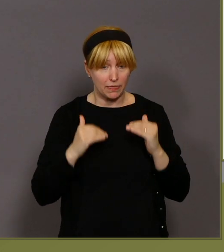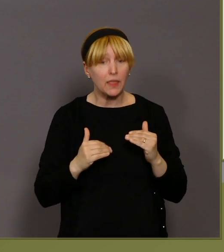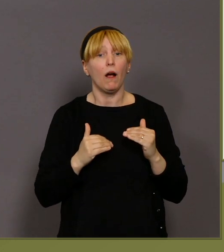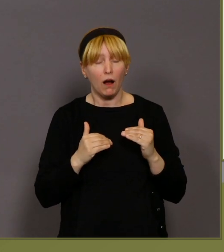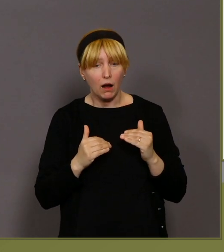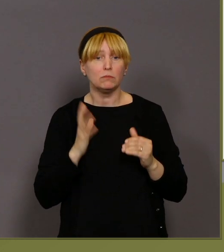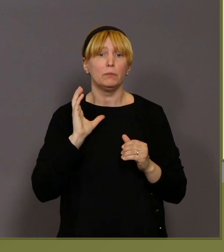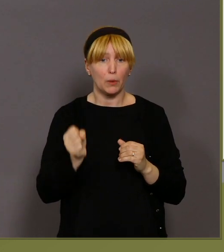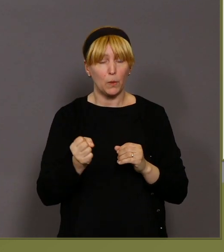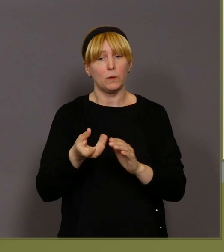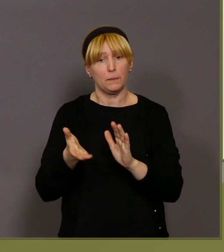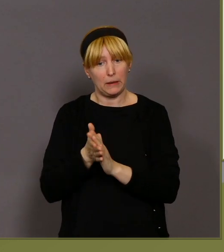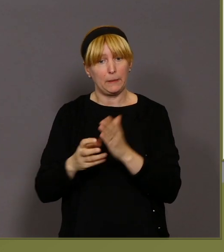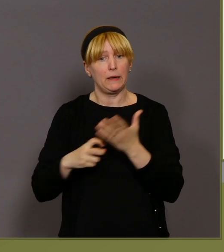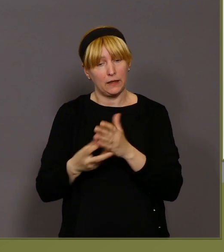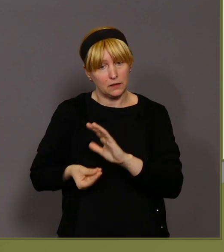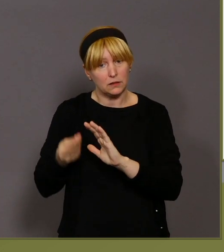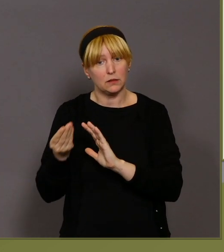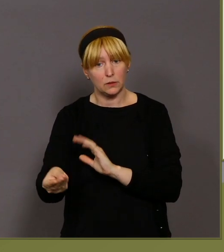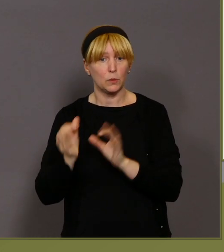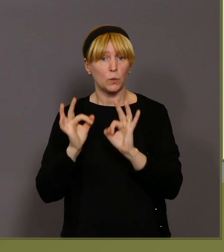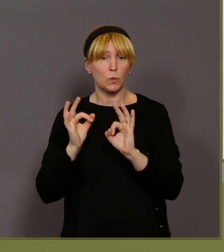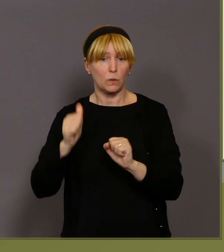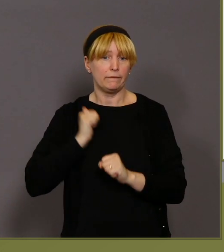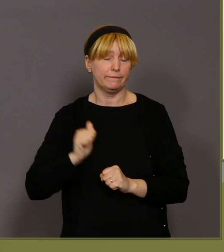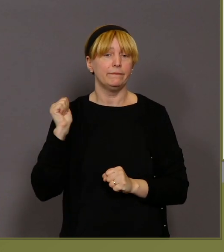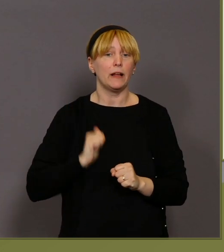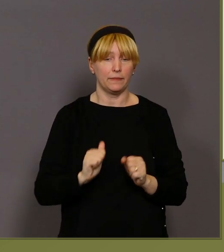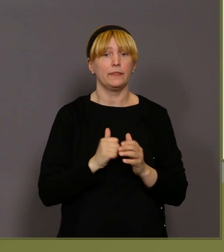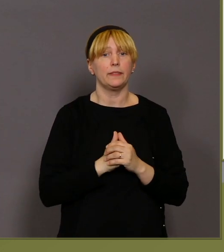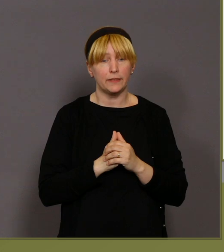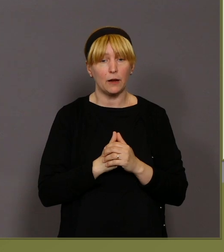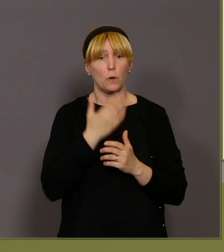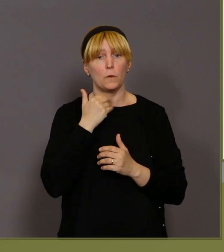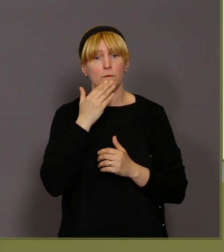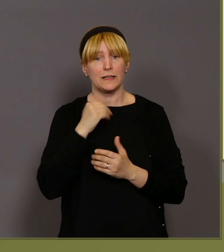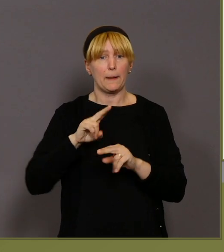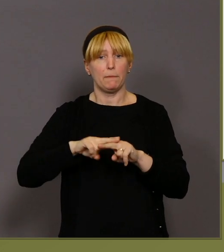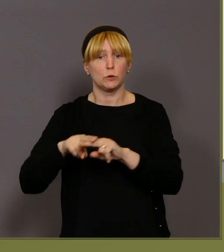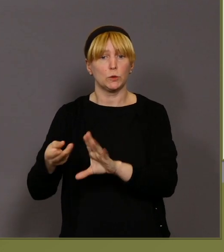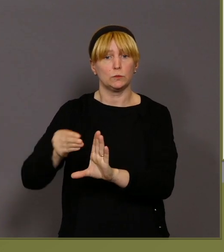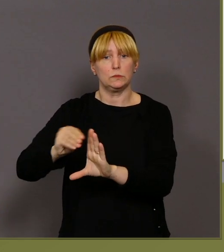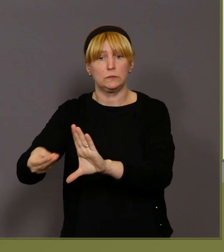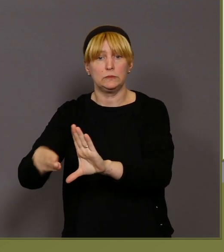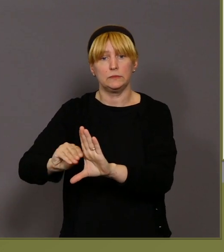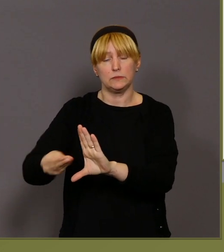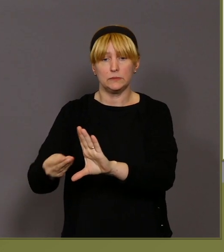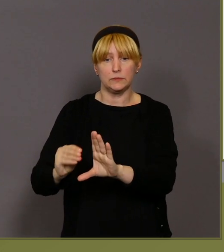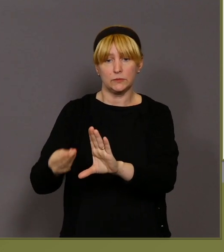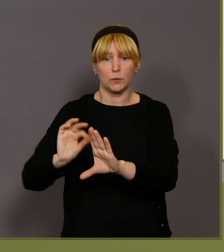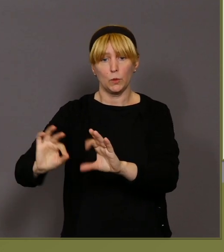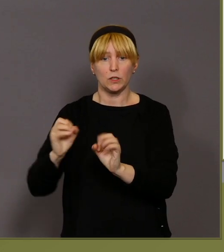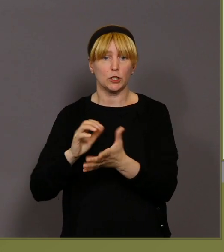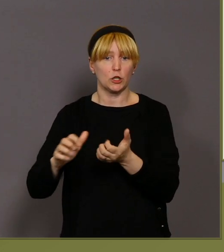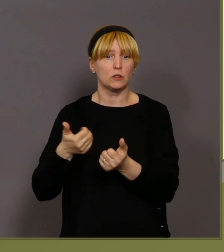can still realize how to use it and in which position to put it on a scanner, for